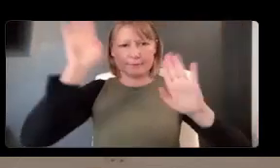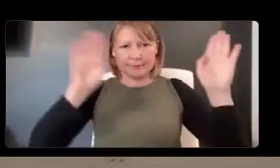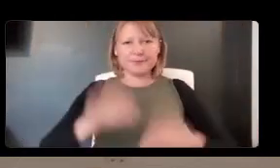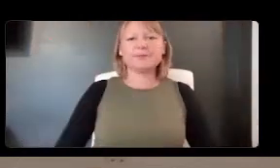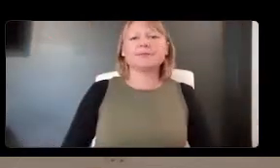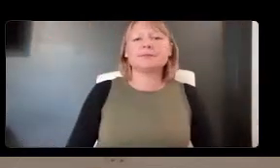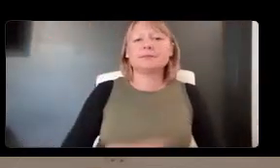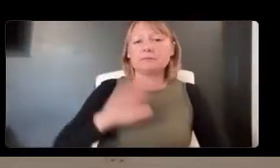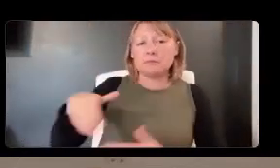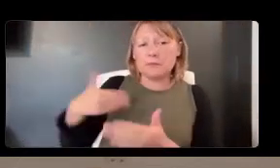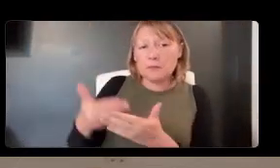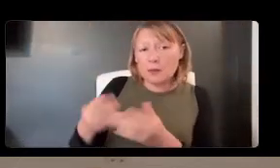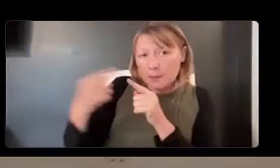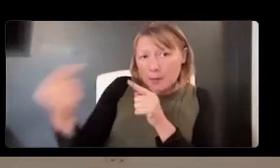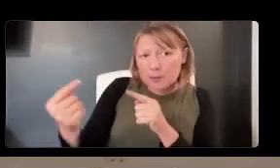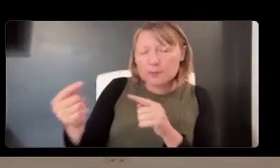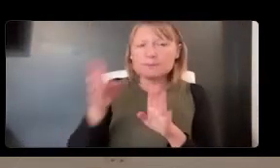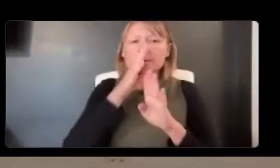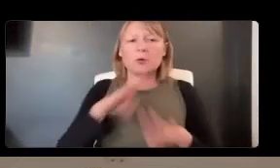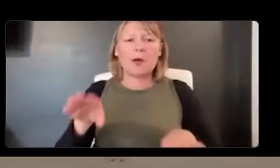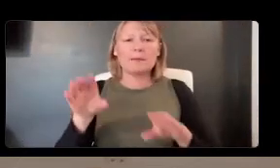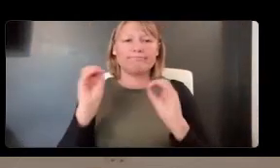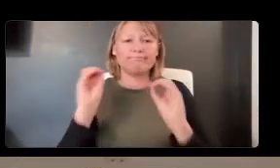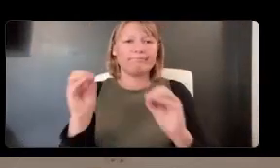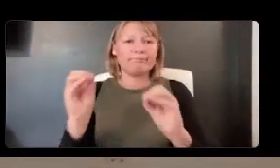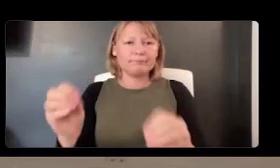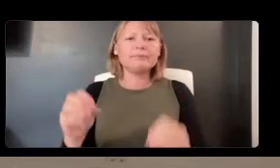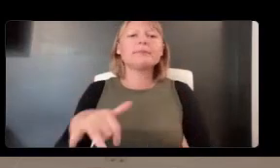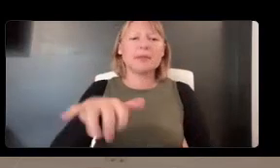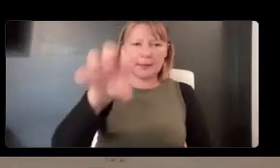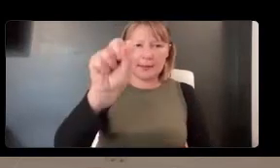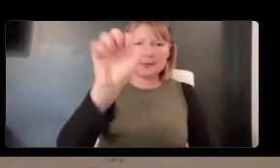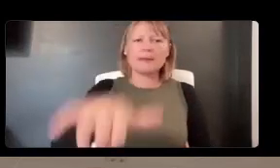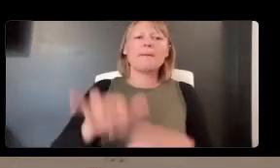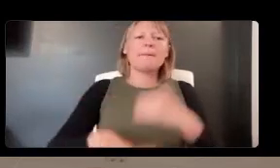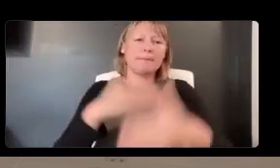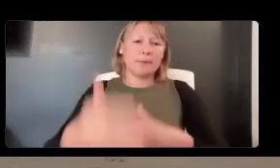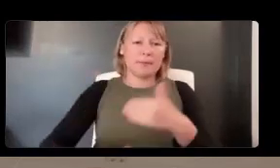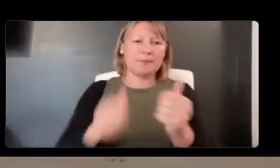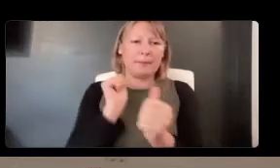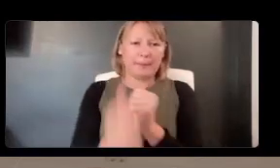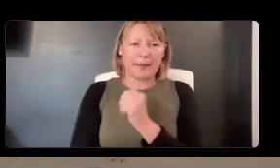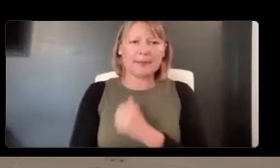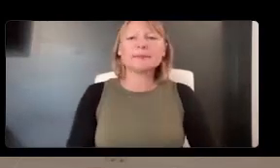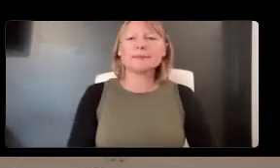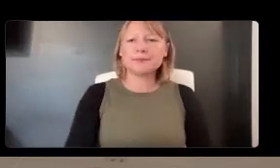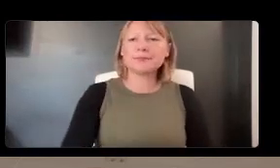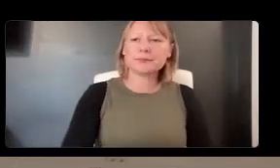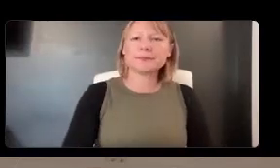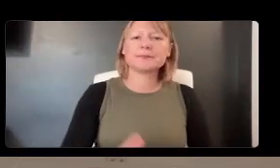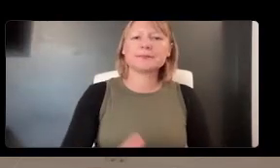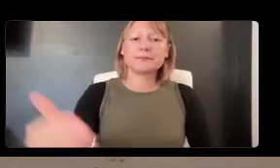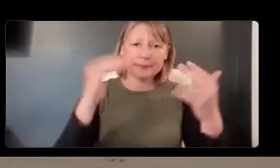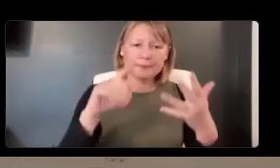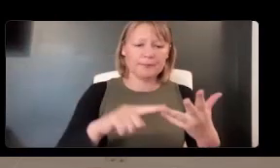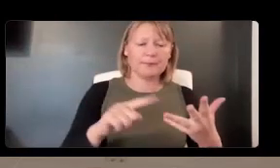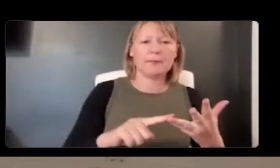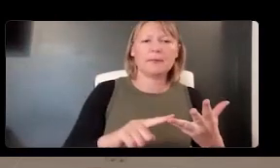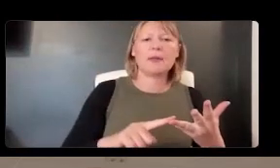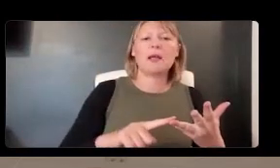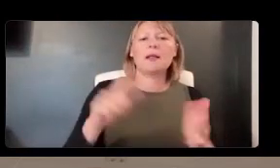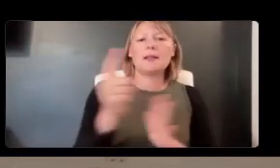opposed? Okay, I am also a yes, that motion is passed. Thank you, board members. Agenda item 4, legal